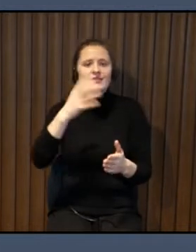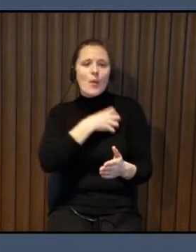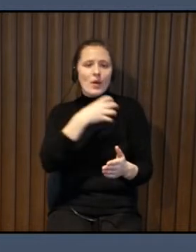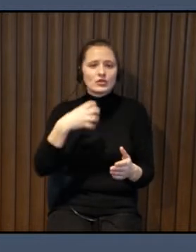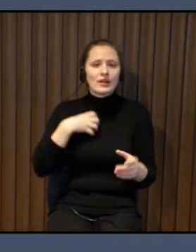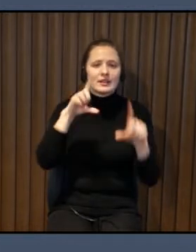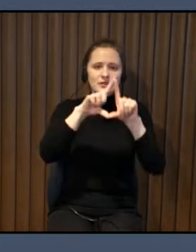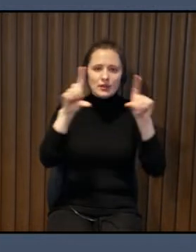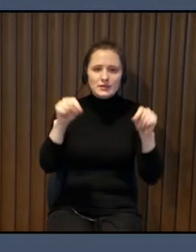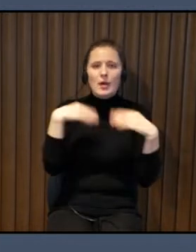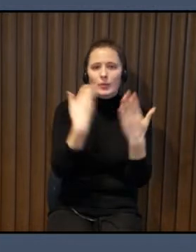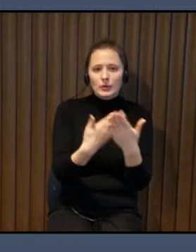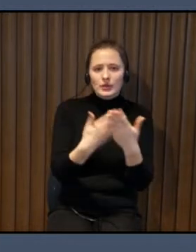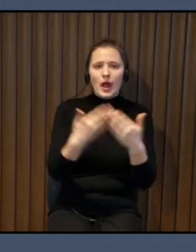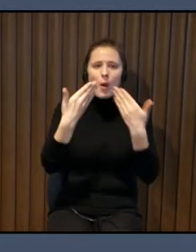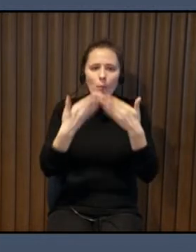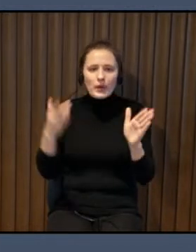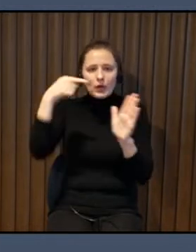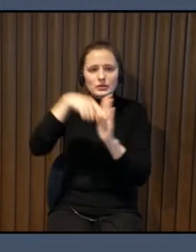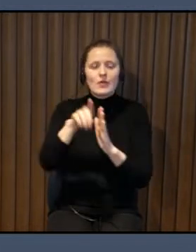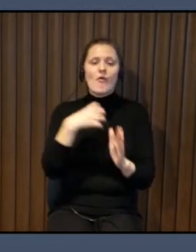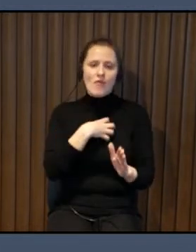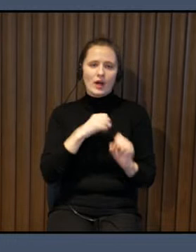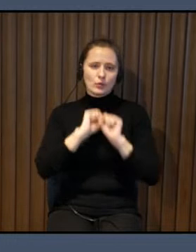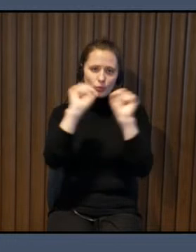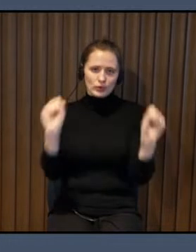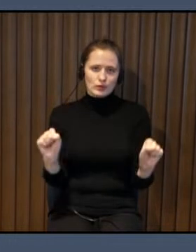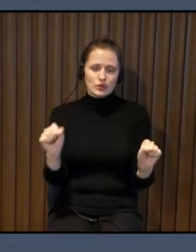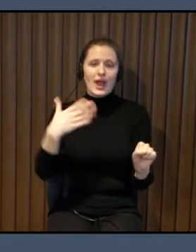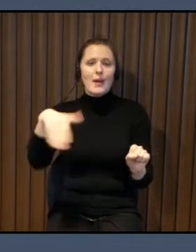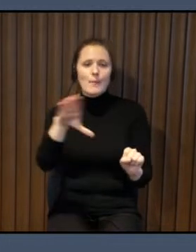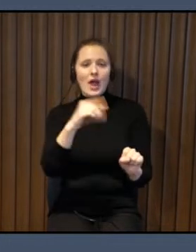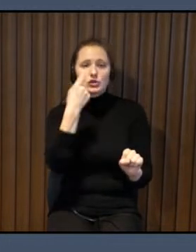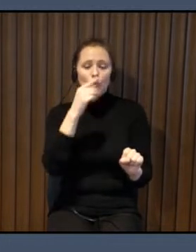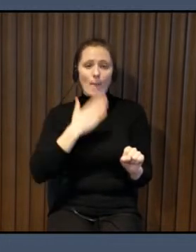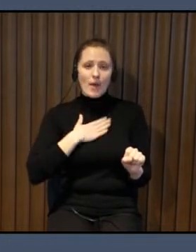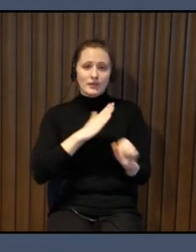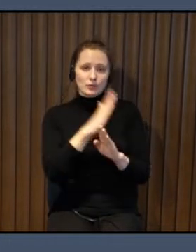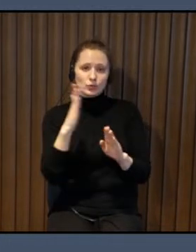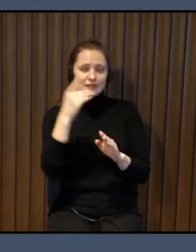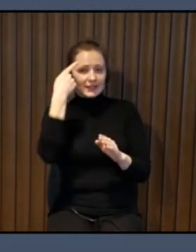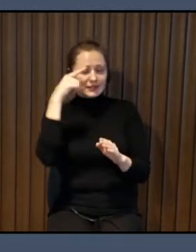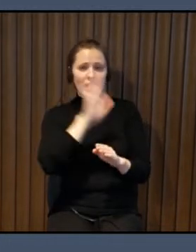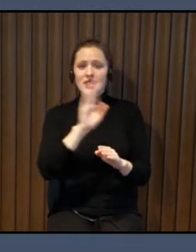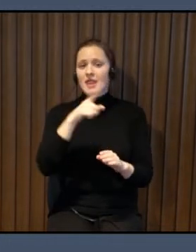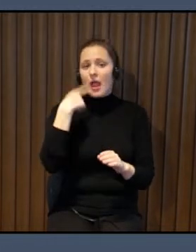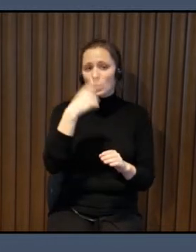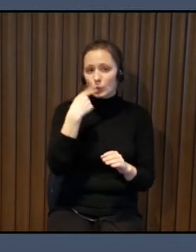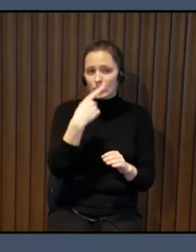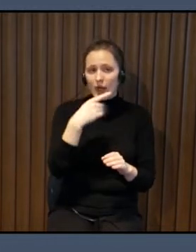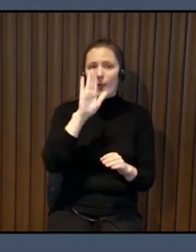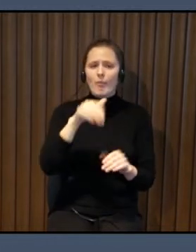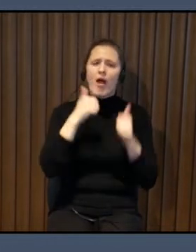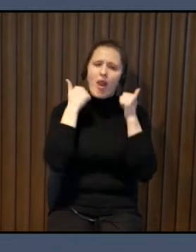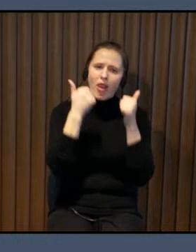order for responsible institutions to understand that this accessibility should be